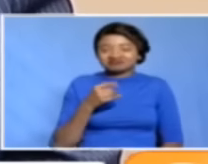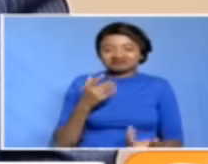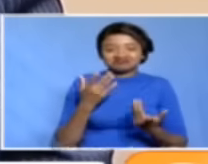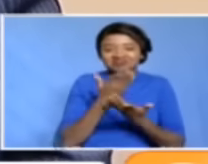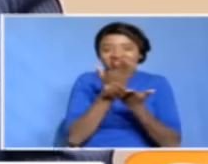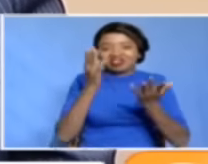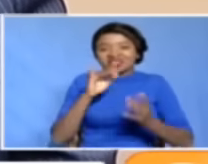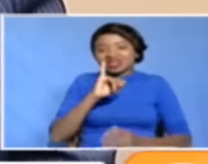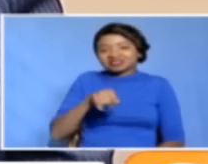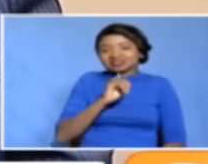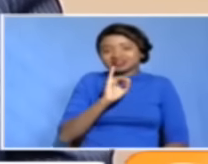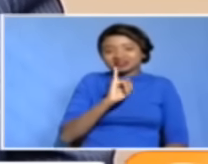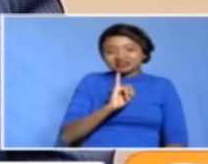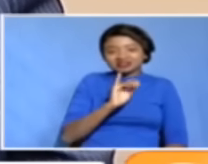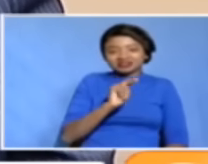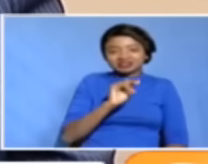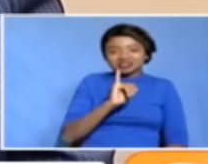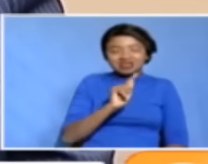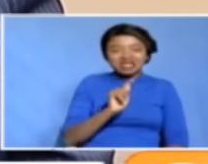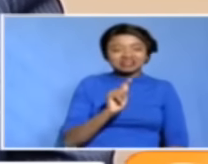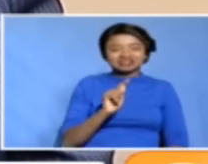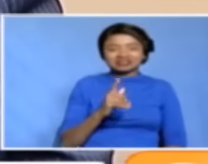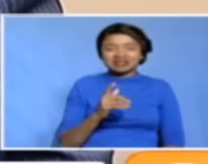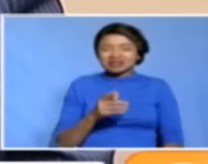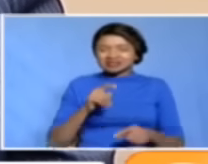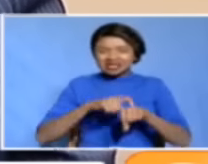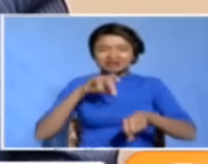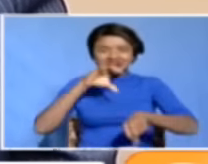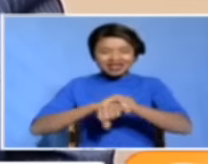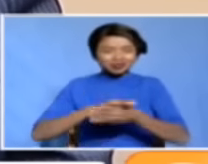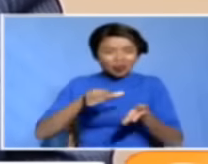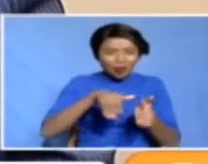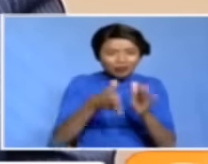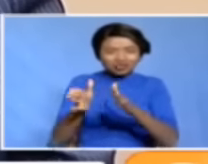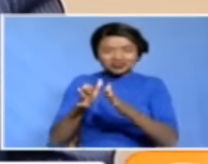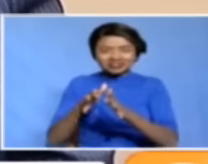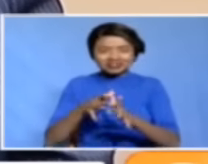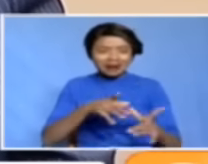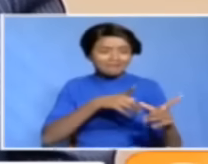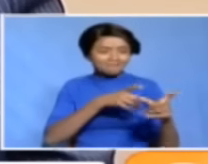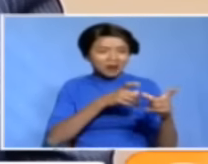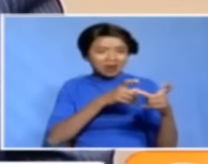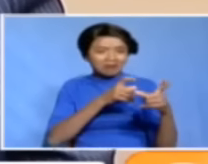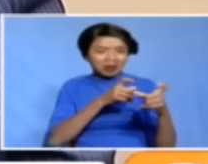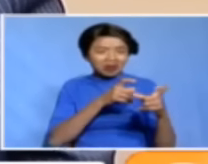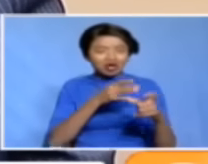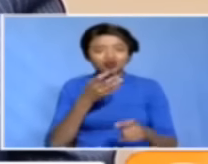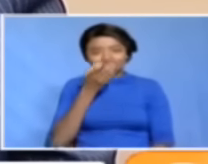at every opportunity they get, they will insult the deputy president.